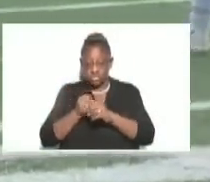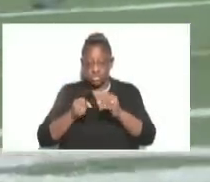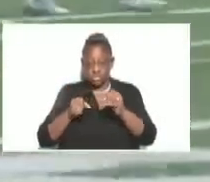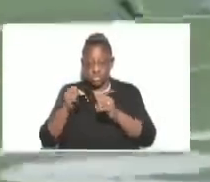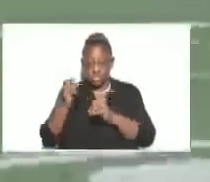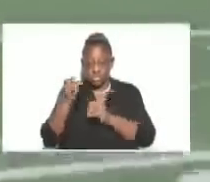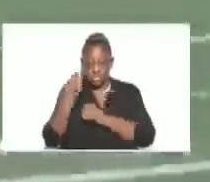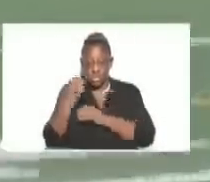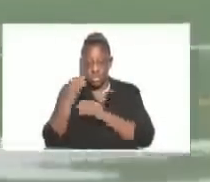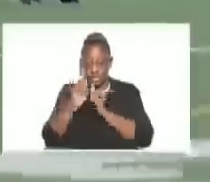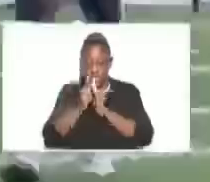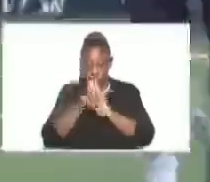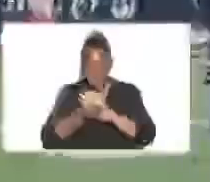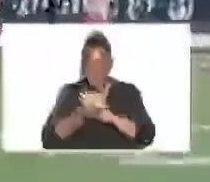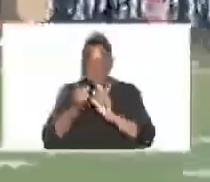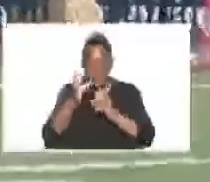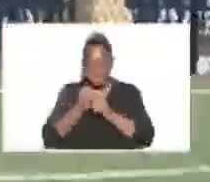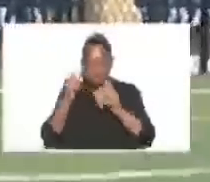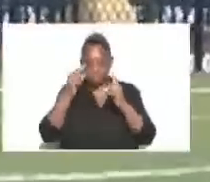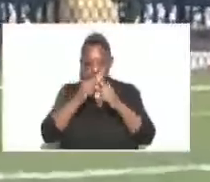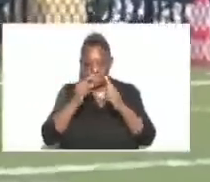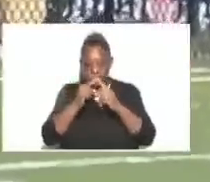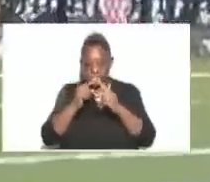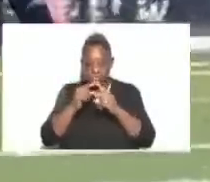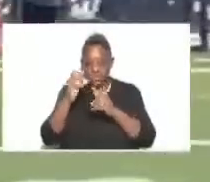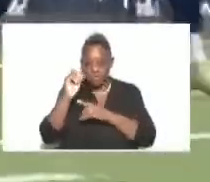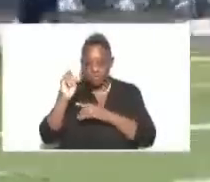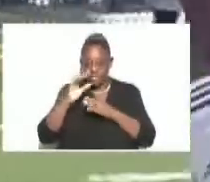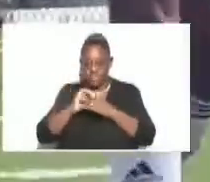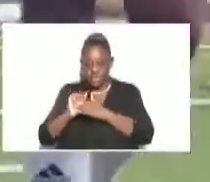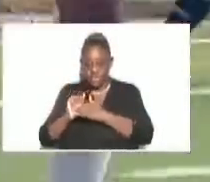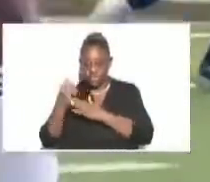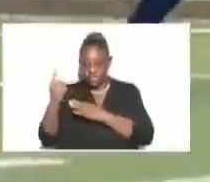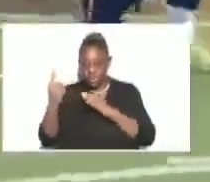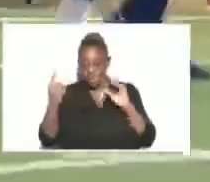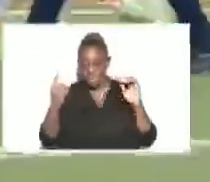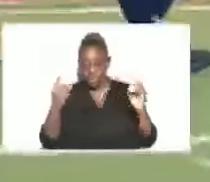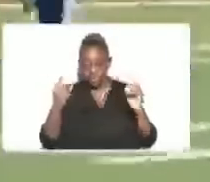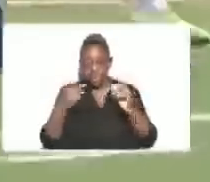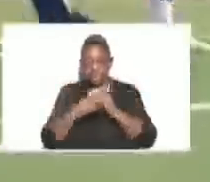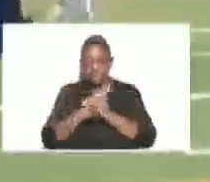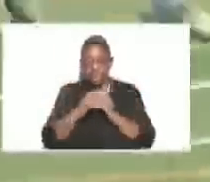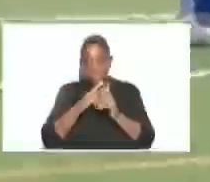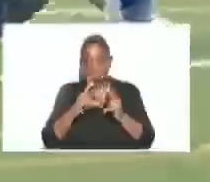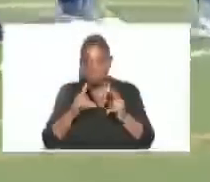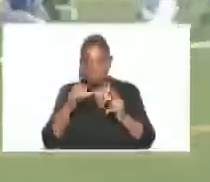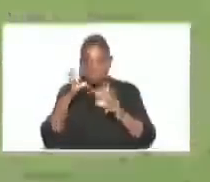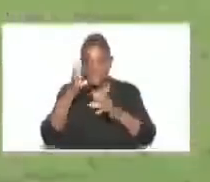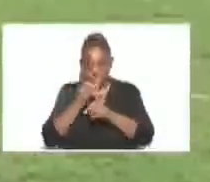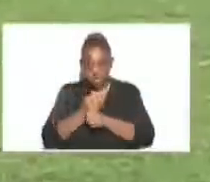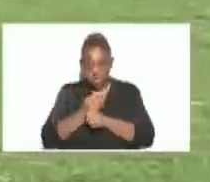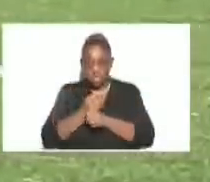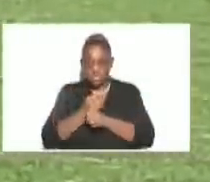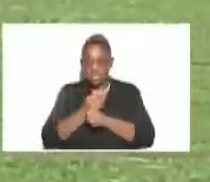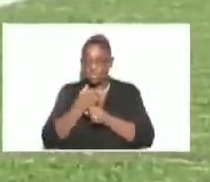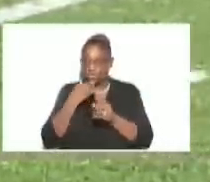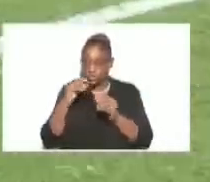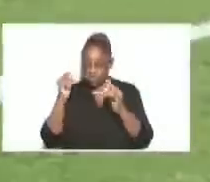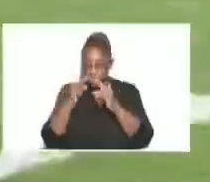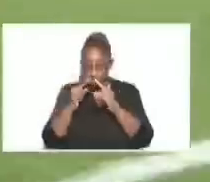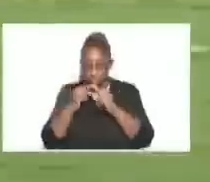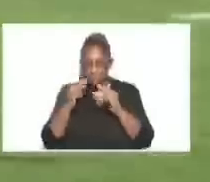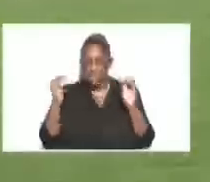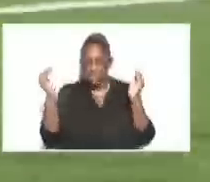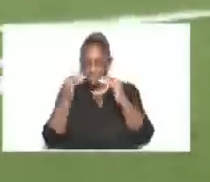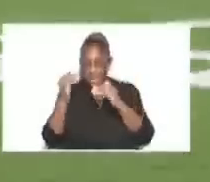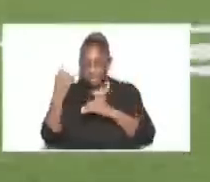11th minute. He converted that to put the Mingos up 1-0. Now, Fort Lauderdale respond with a quick goal in the 13th minute. That tied things up at